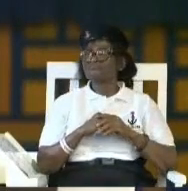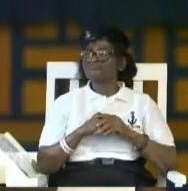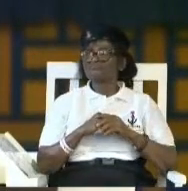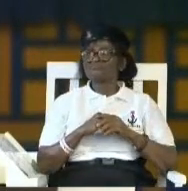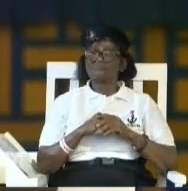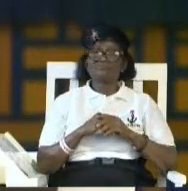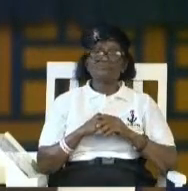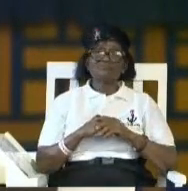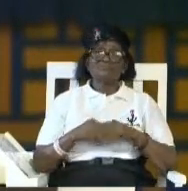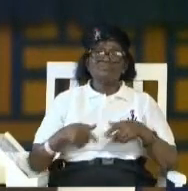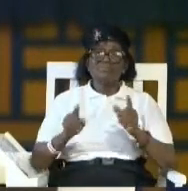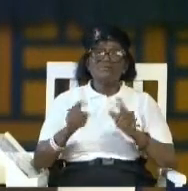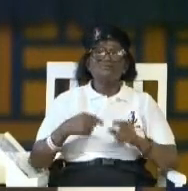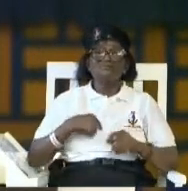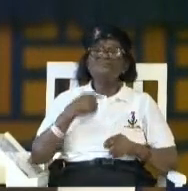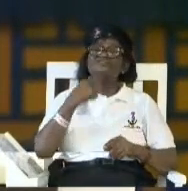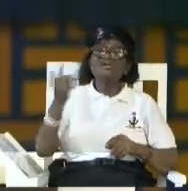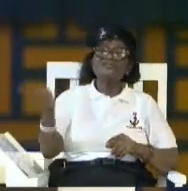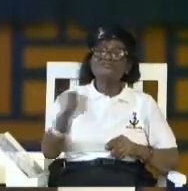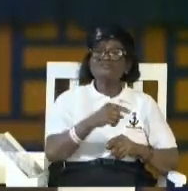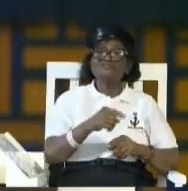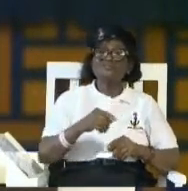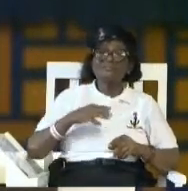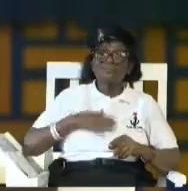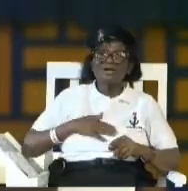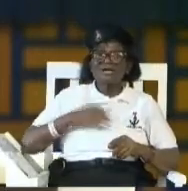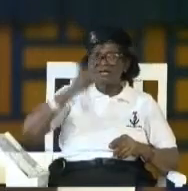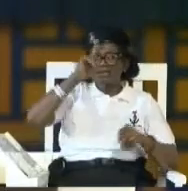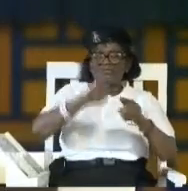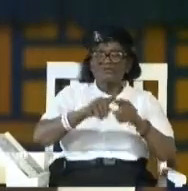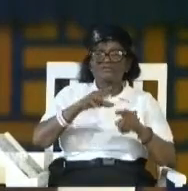And let me tell you, my brothers and sisters,